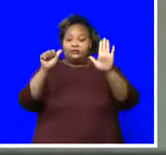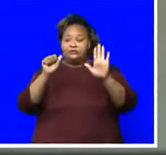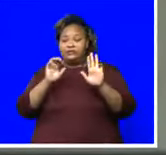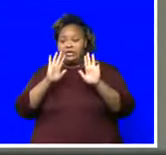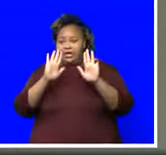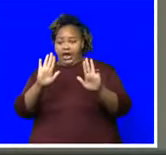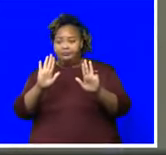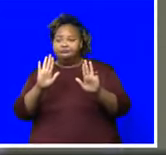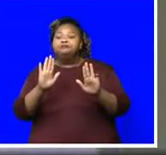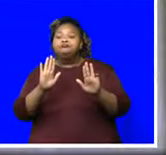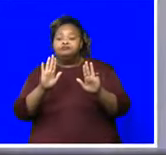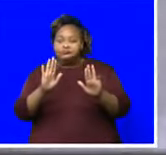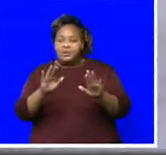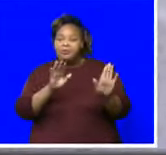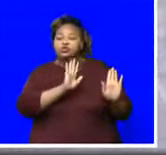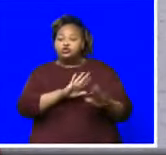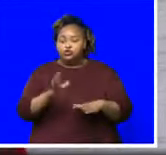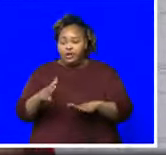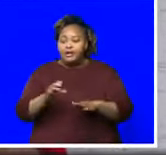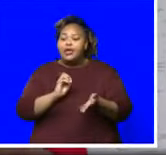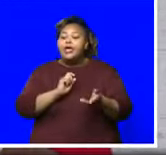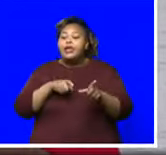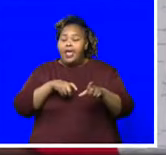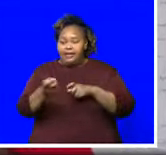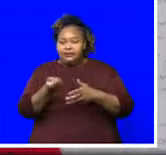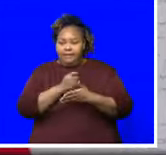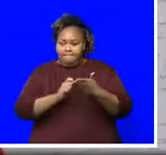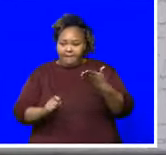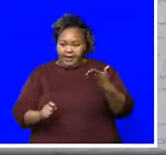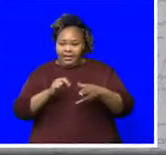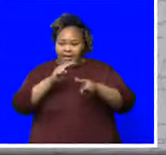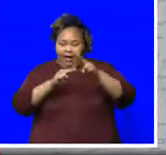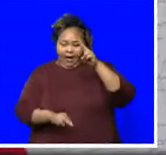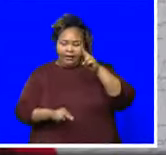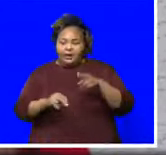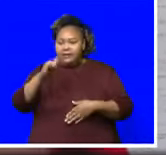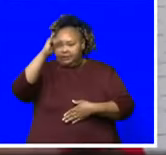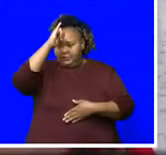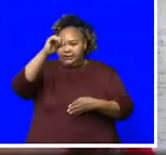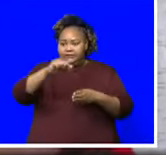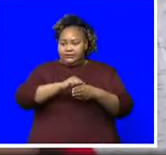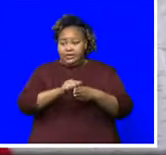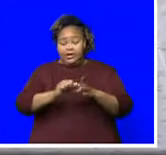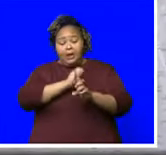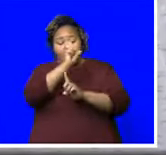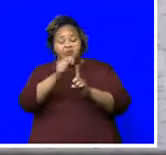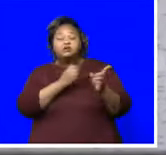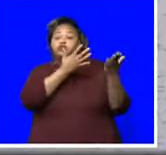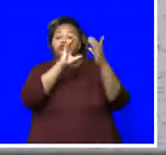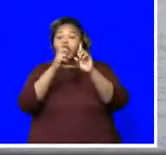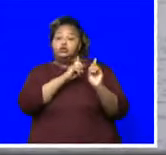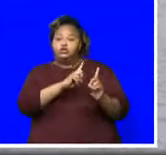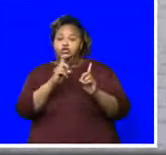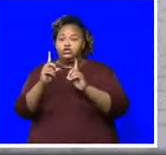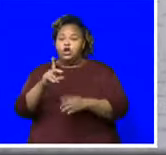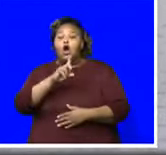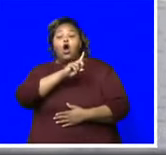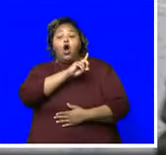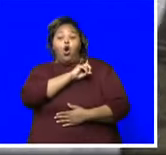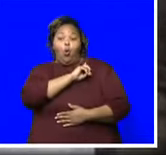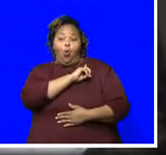369 Indvuna ibonge kakhulu bothishela ngekubambisa litiko ikakhulu njengobe imisebenzi yebamfana beyimakwa